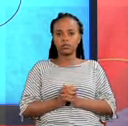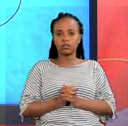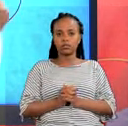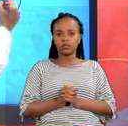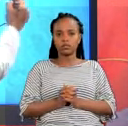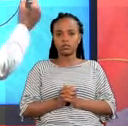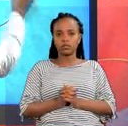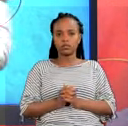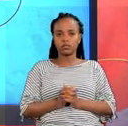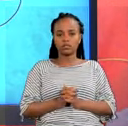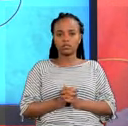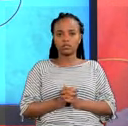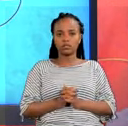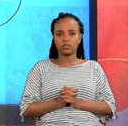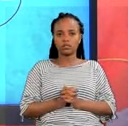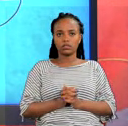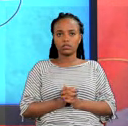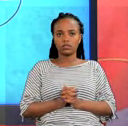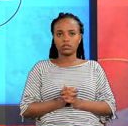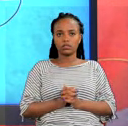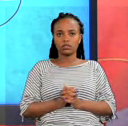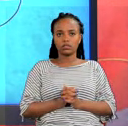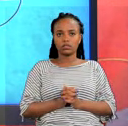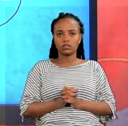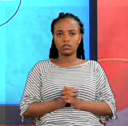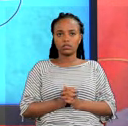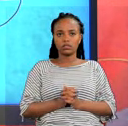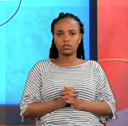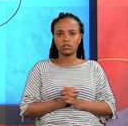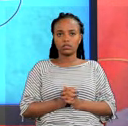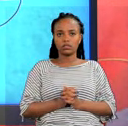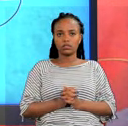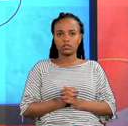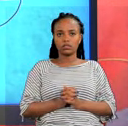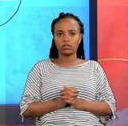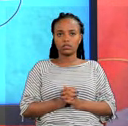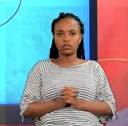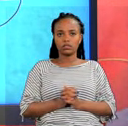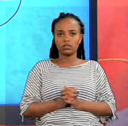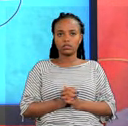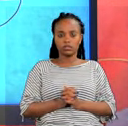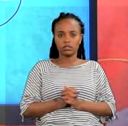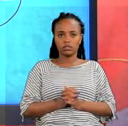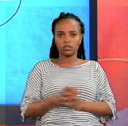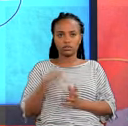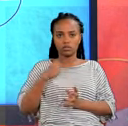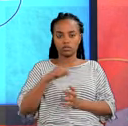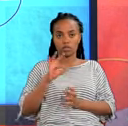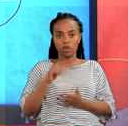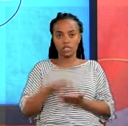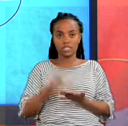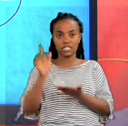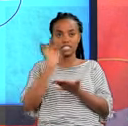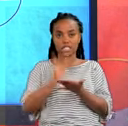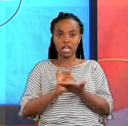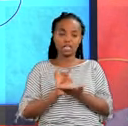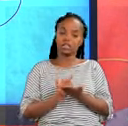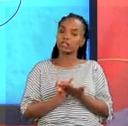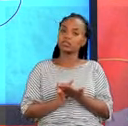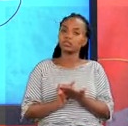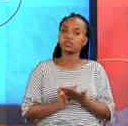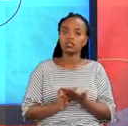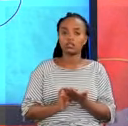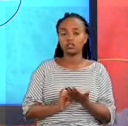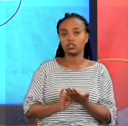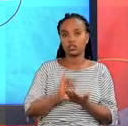We we have found this center.